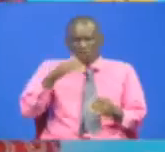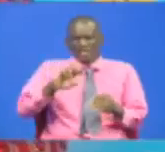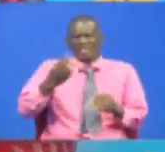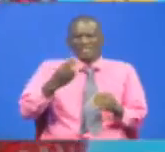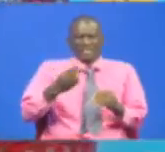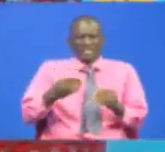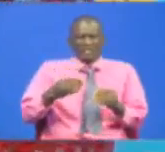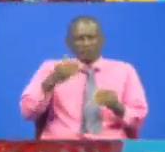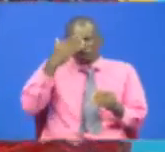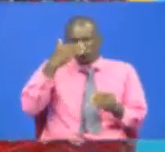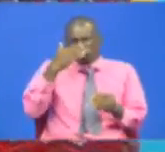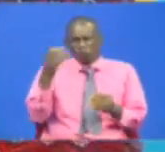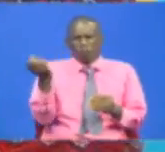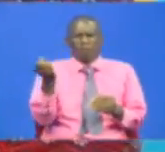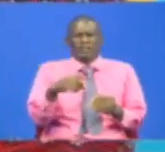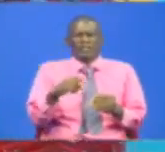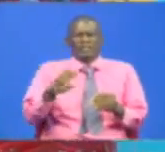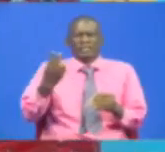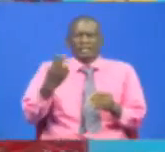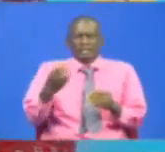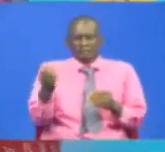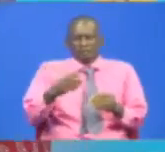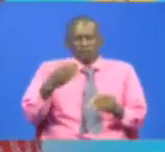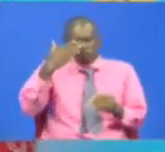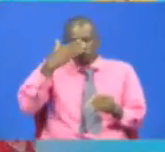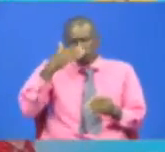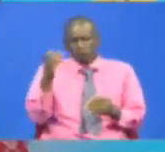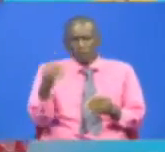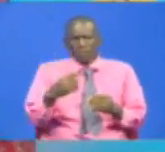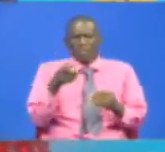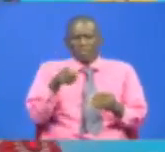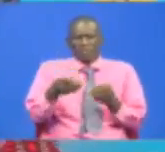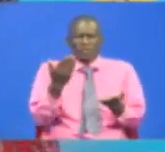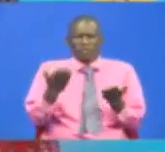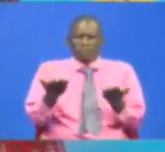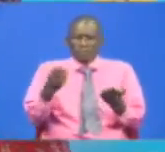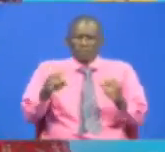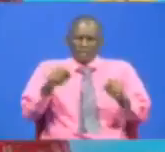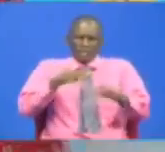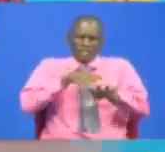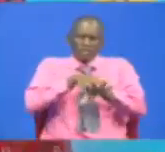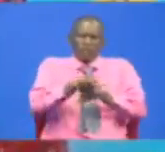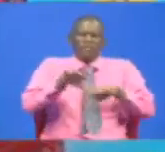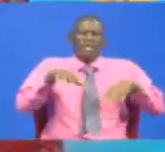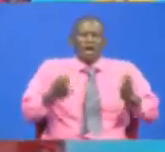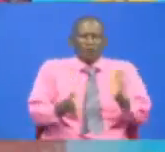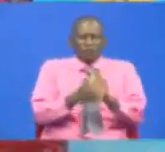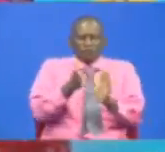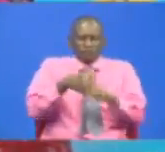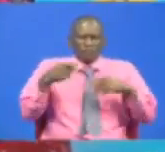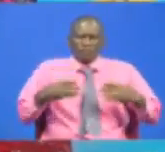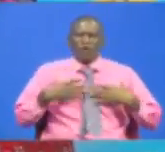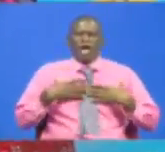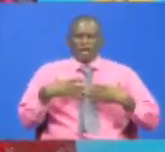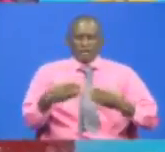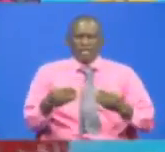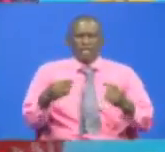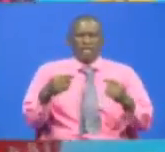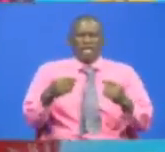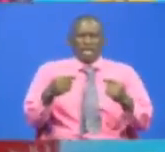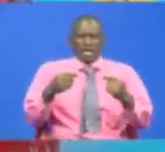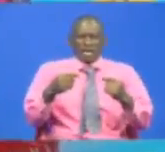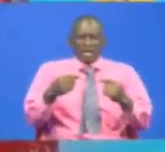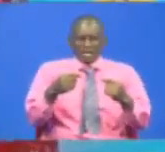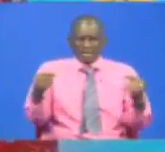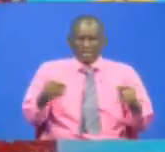our flu months, and that perhaps might also influence how quickly people are recovering as opposed to